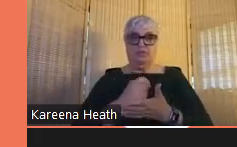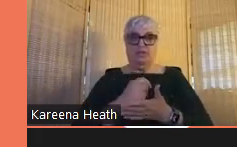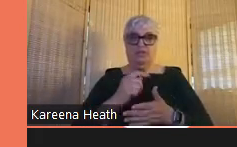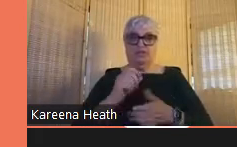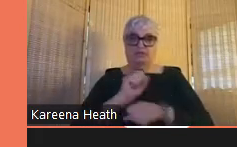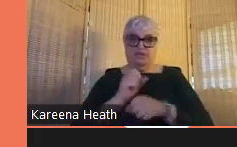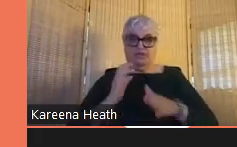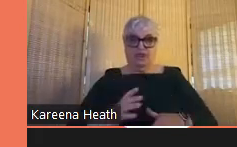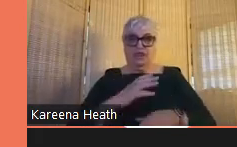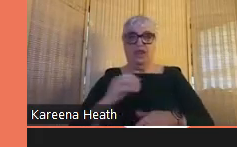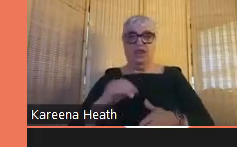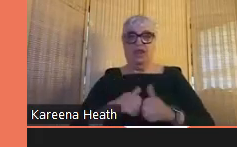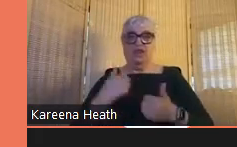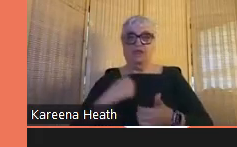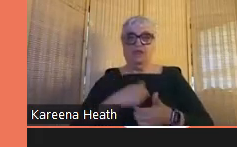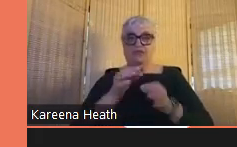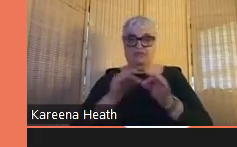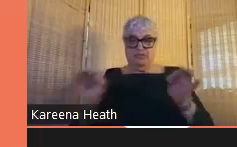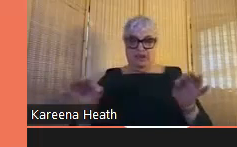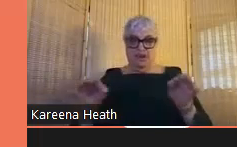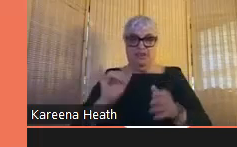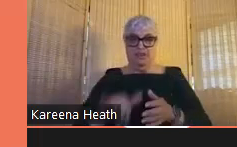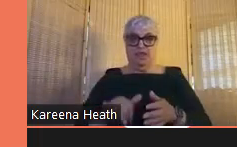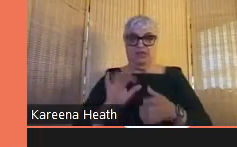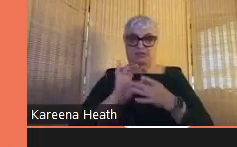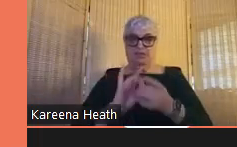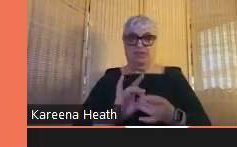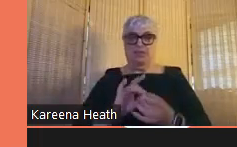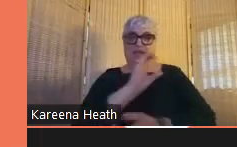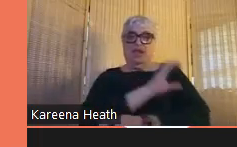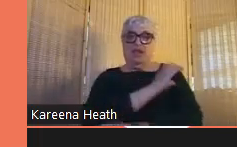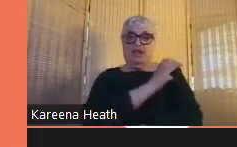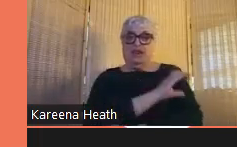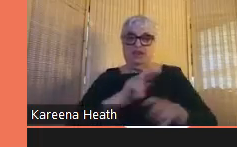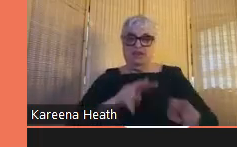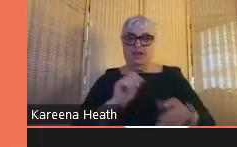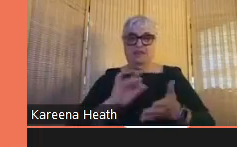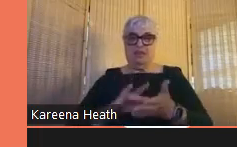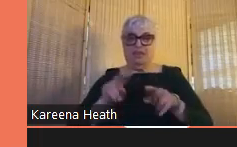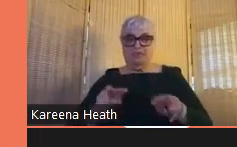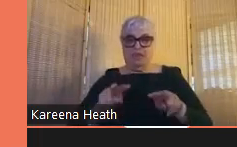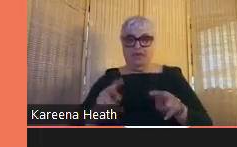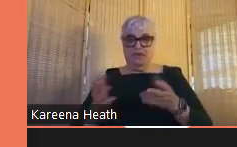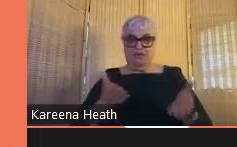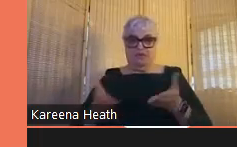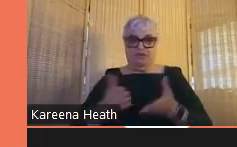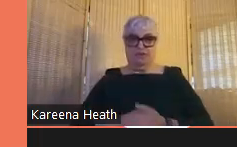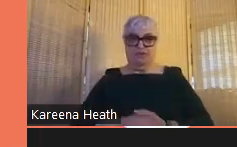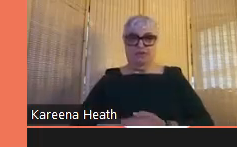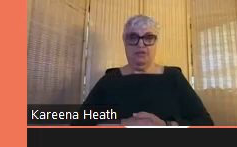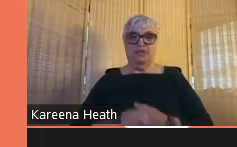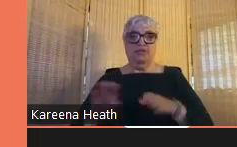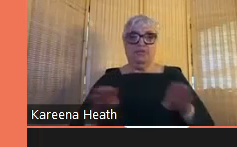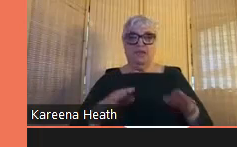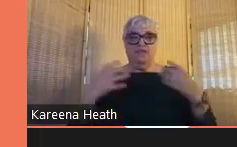that written out in our rule. This is applicable to clinically managed and medically monitored services. Behavioral health